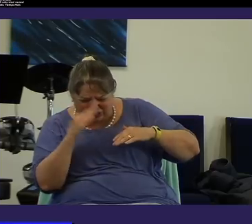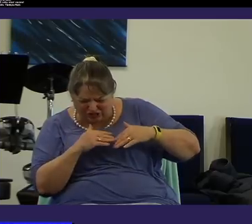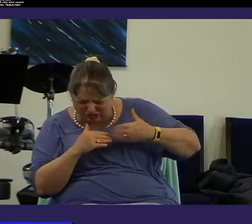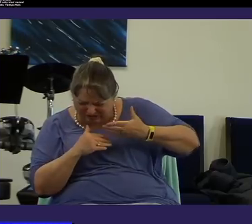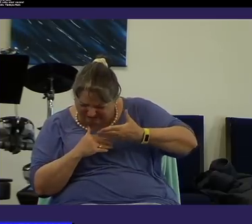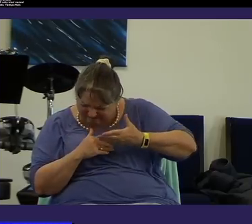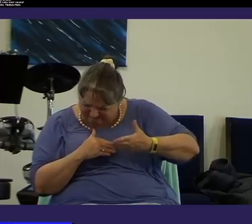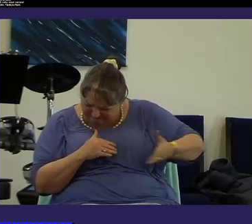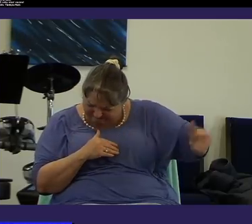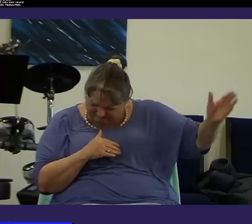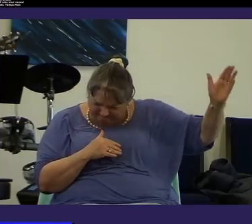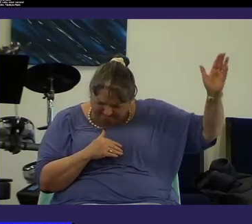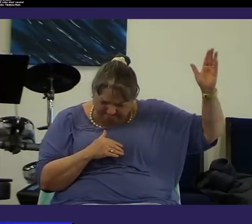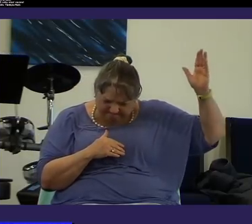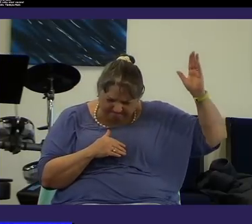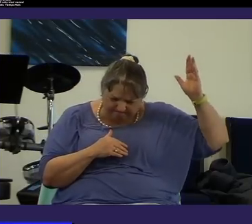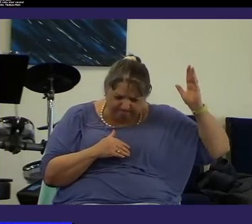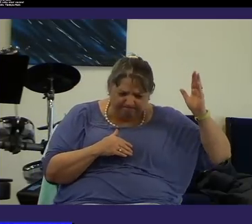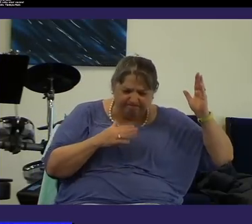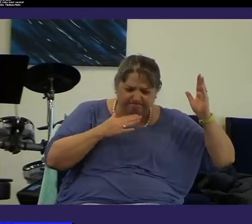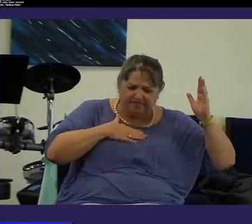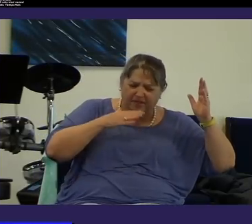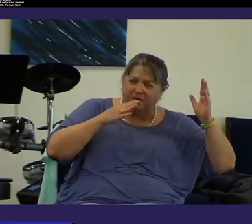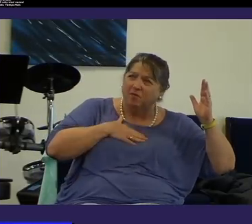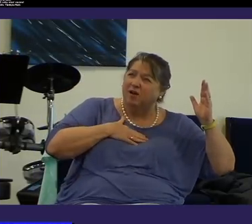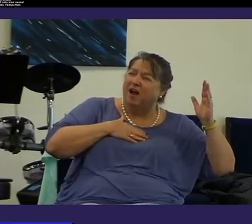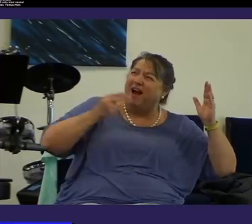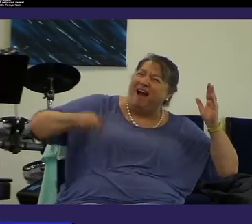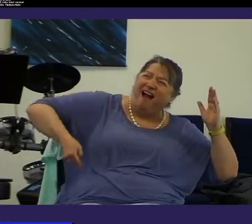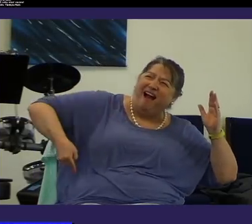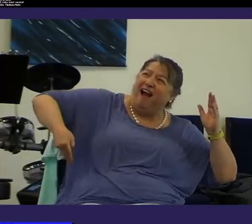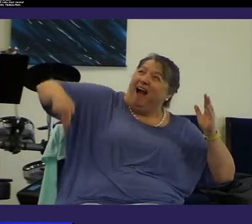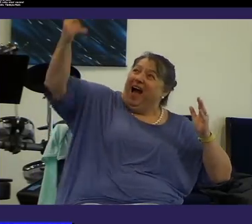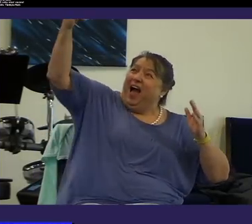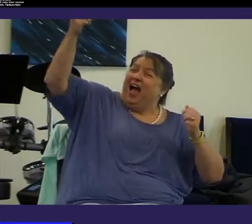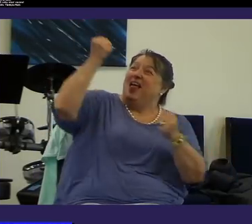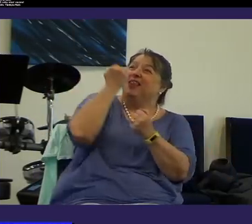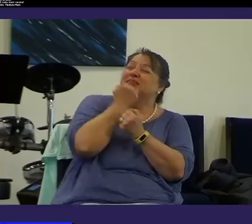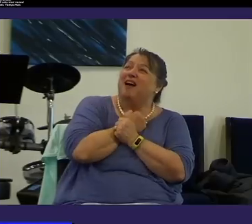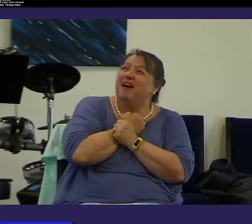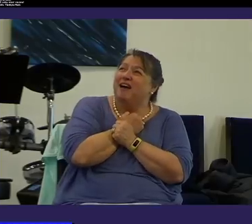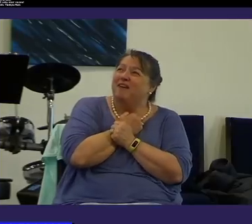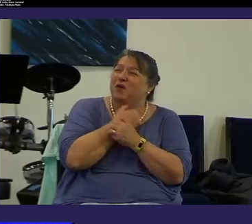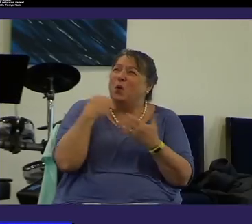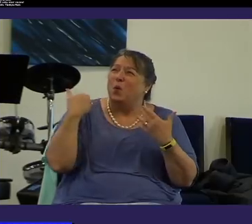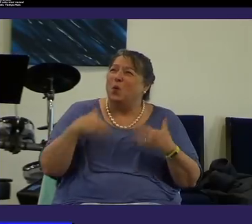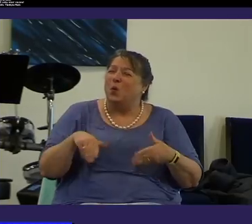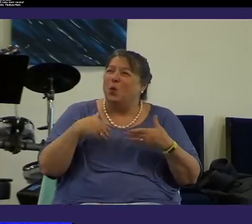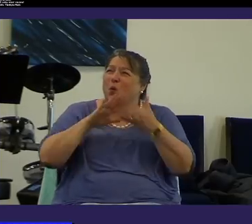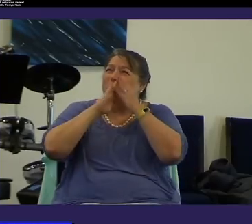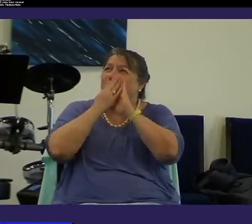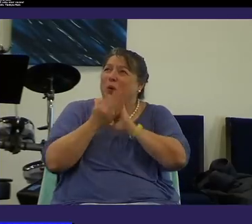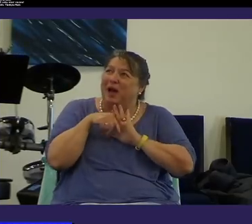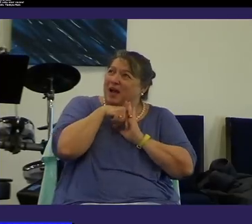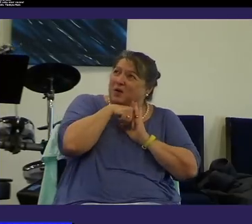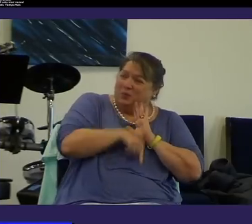and storm. What heights of love, what depths of